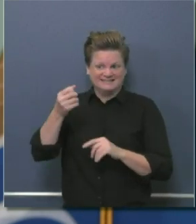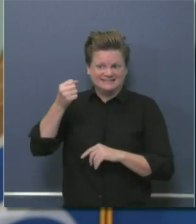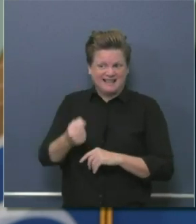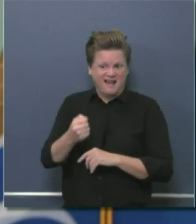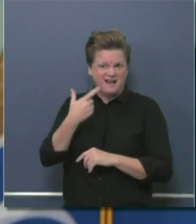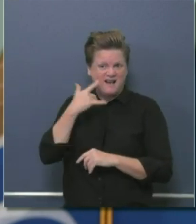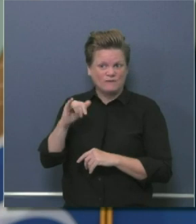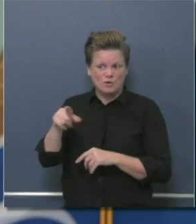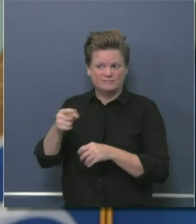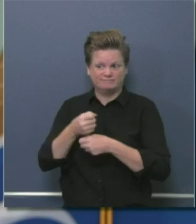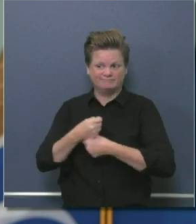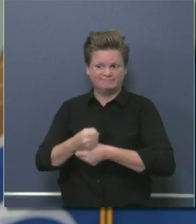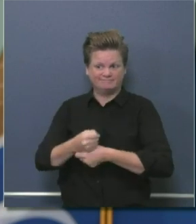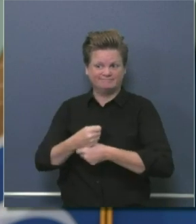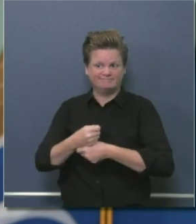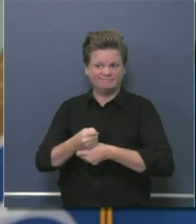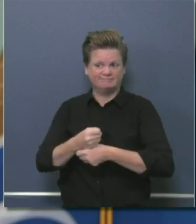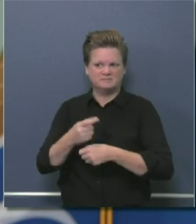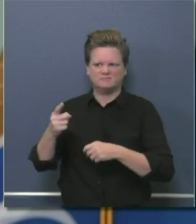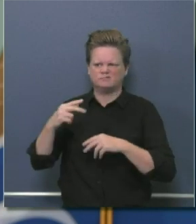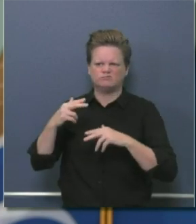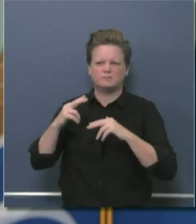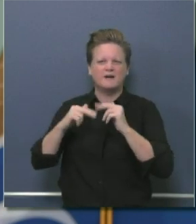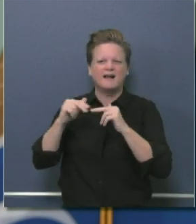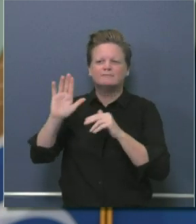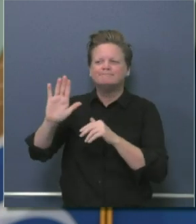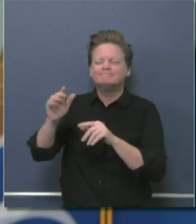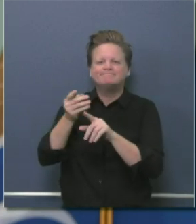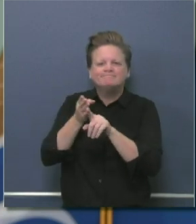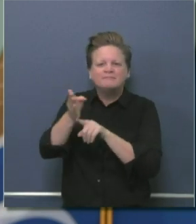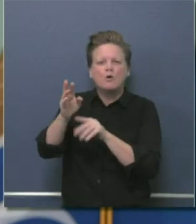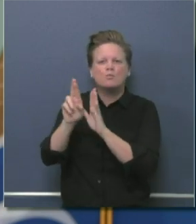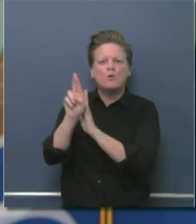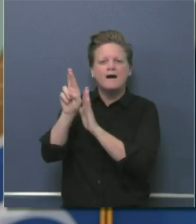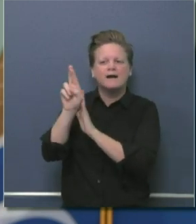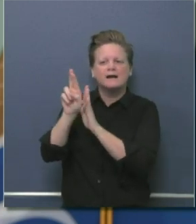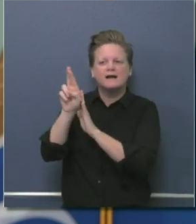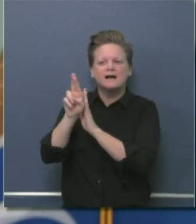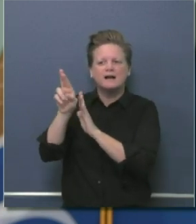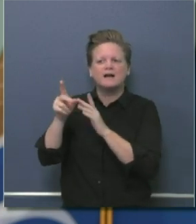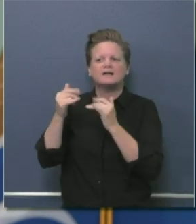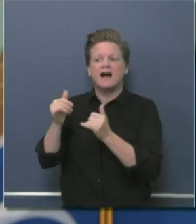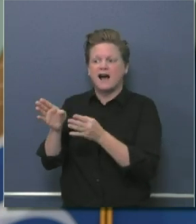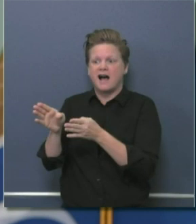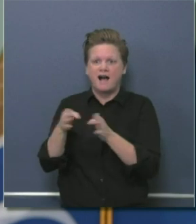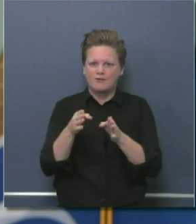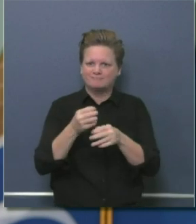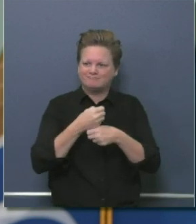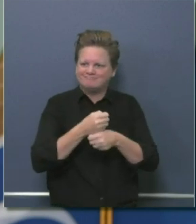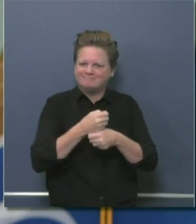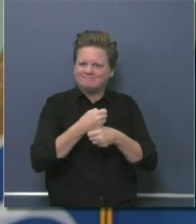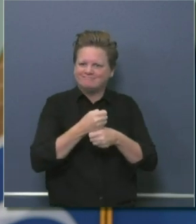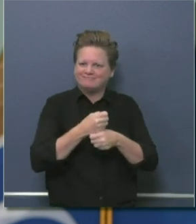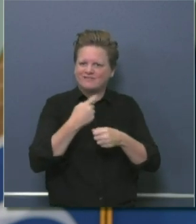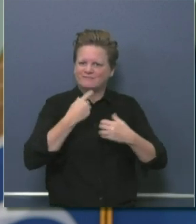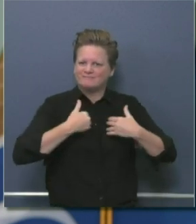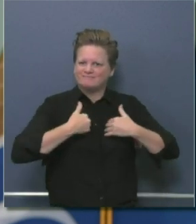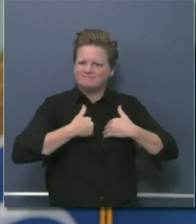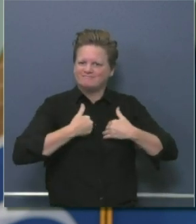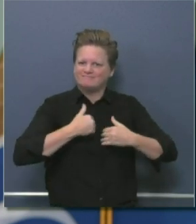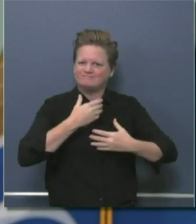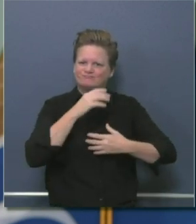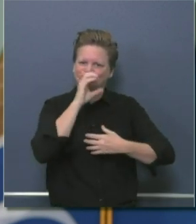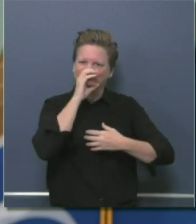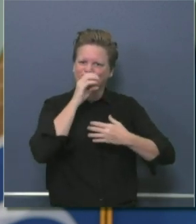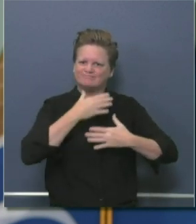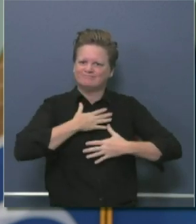ships provided, but we didn't feel we had to procure, take over large industries. Carla Marinucci, Politico.